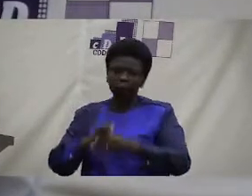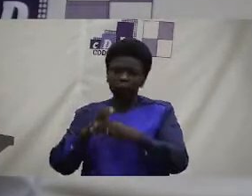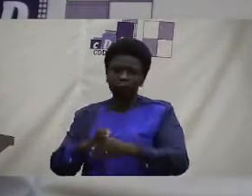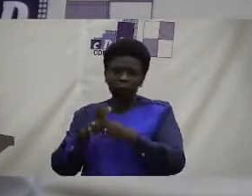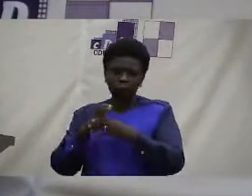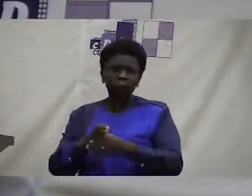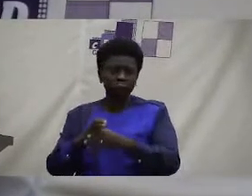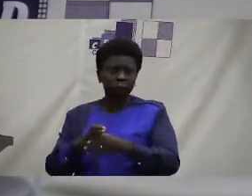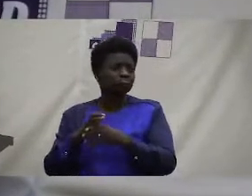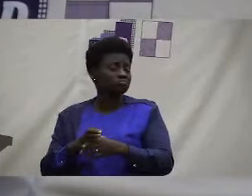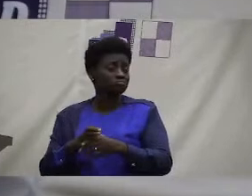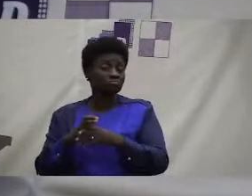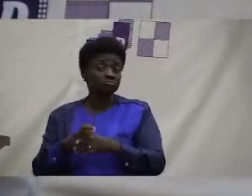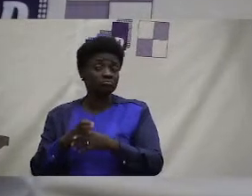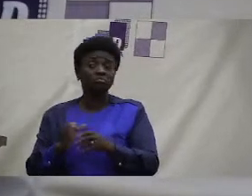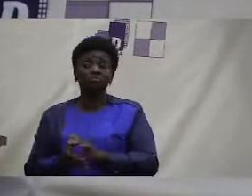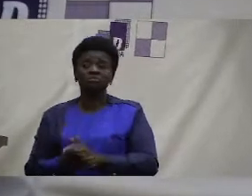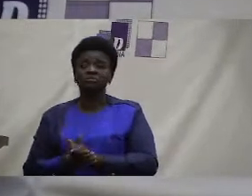they receive.